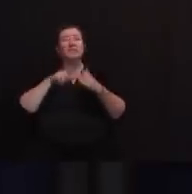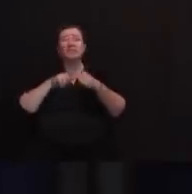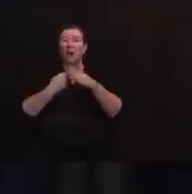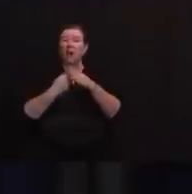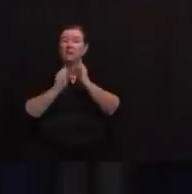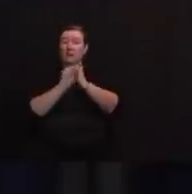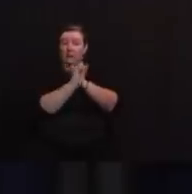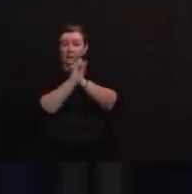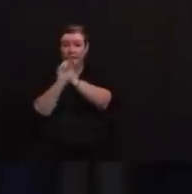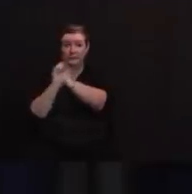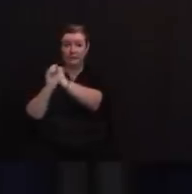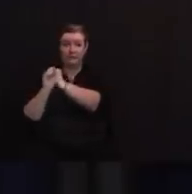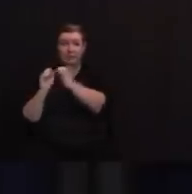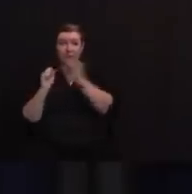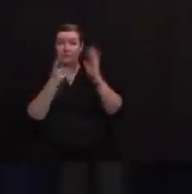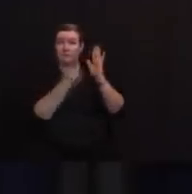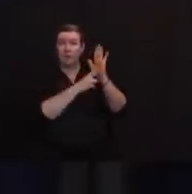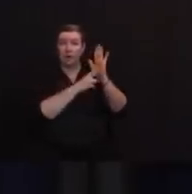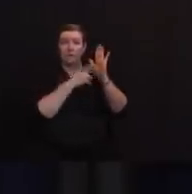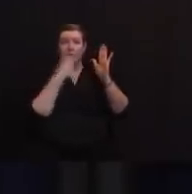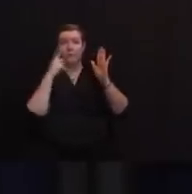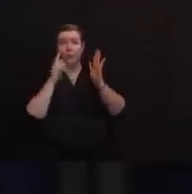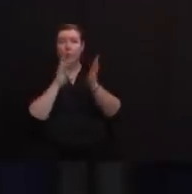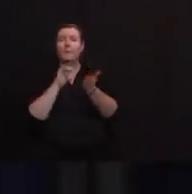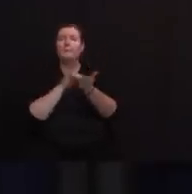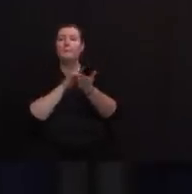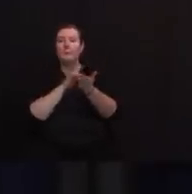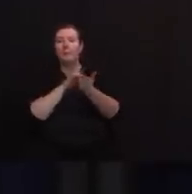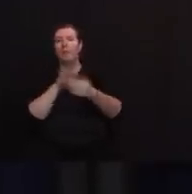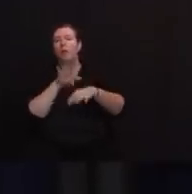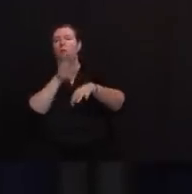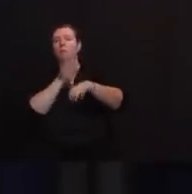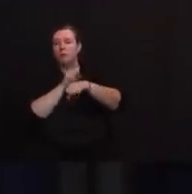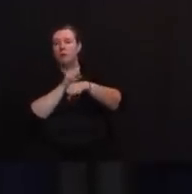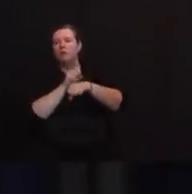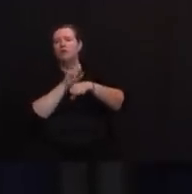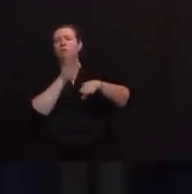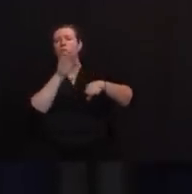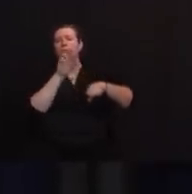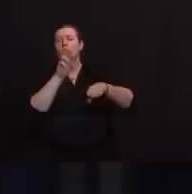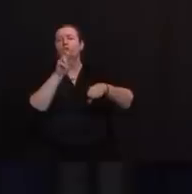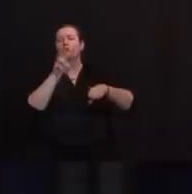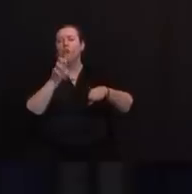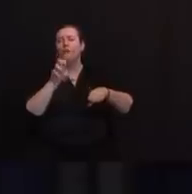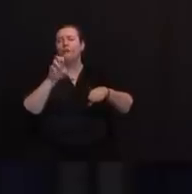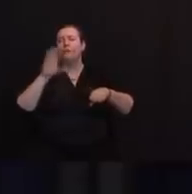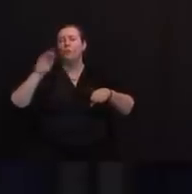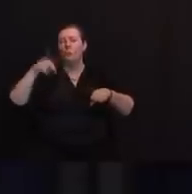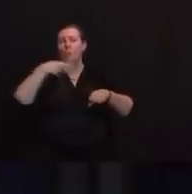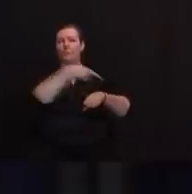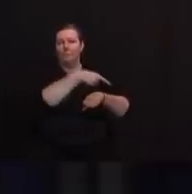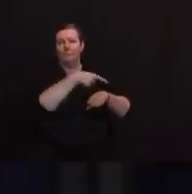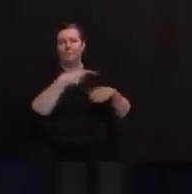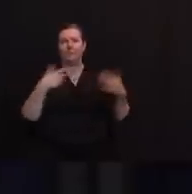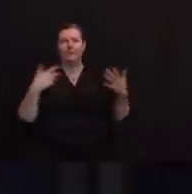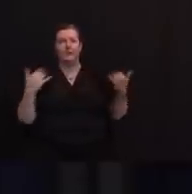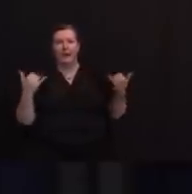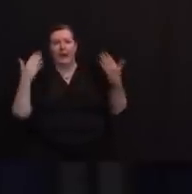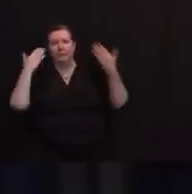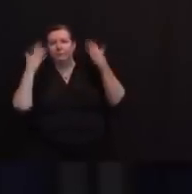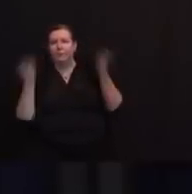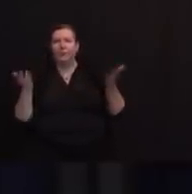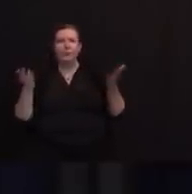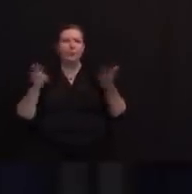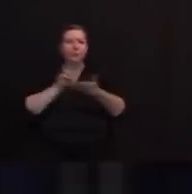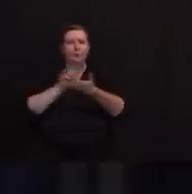advertising the sign-up for the Medical Reserve Corps, so I'll be able to give you a better indication in a couple of weeks.